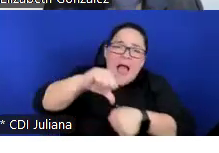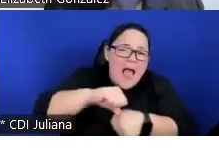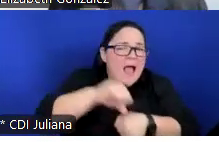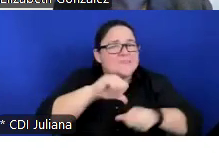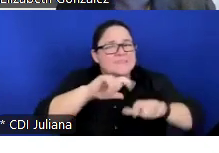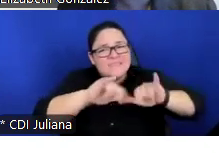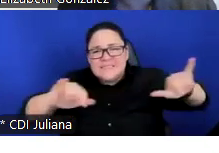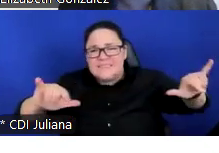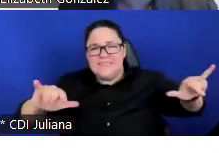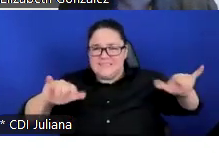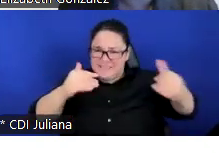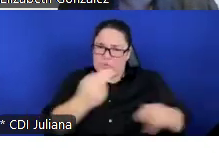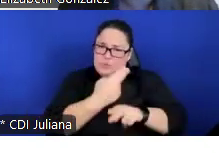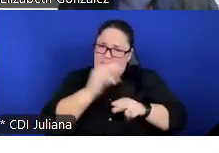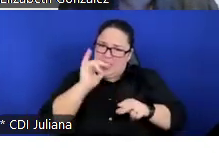That might be enough